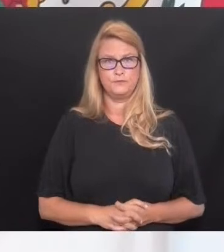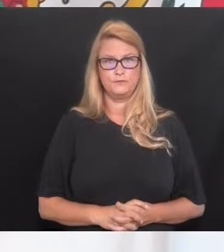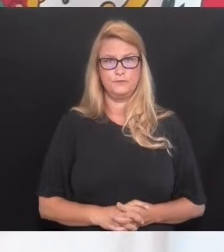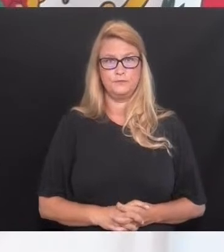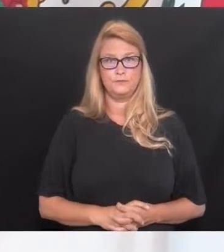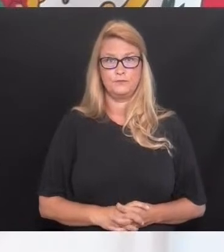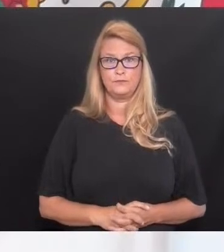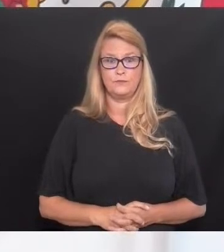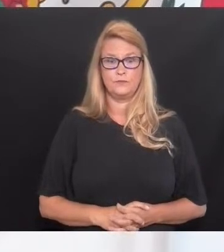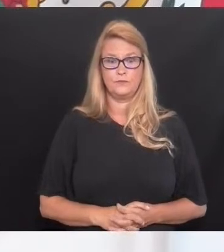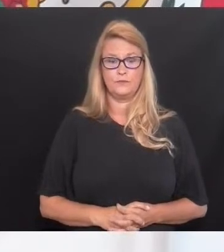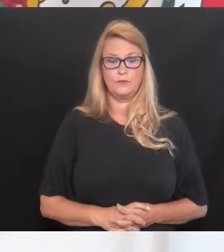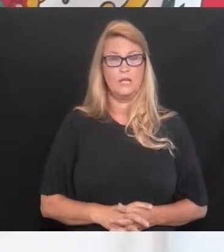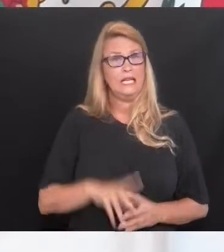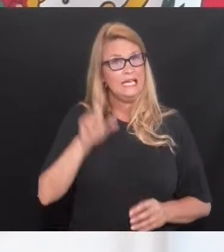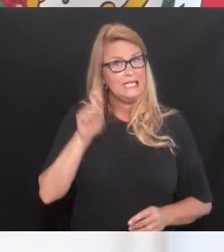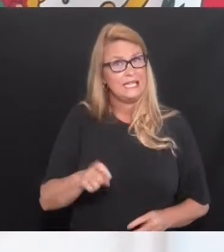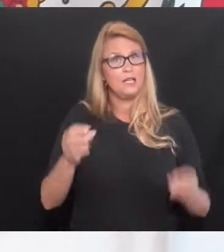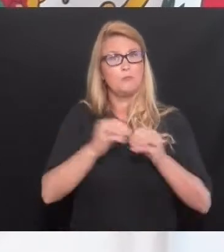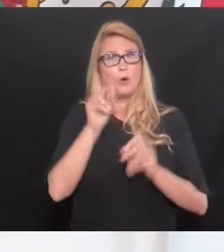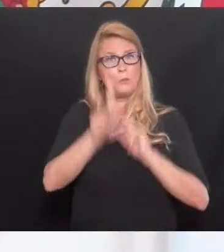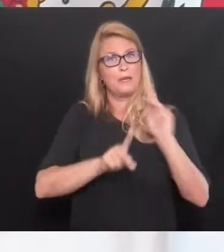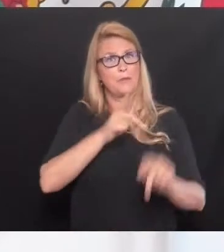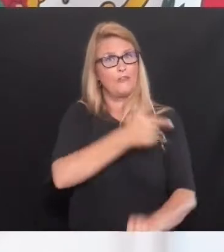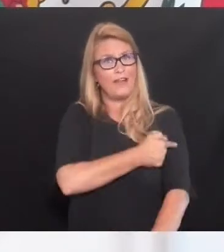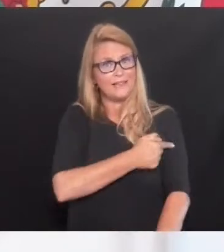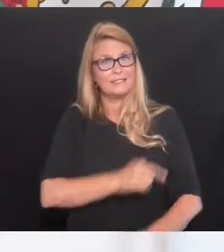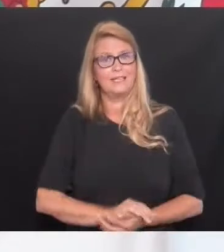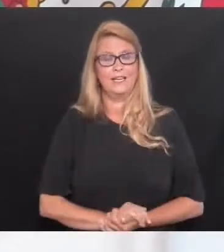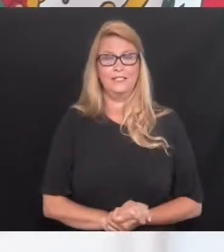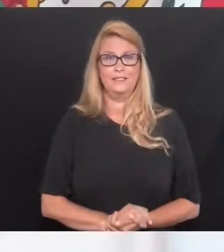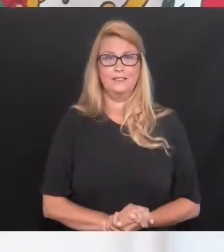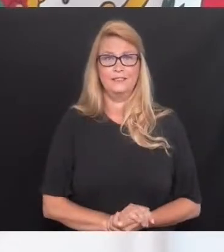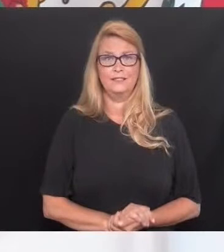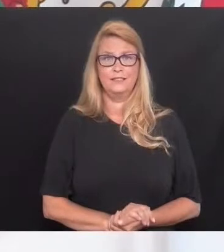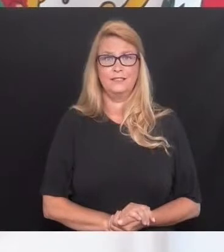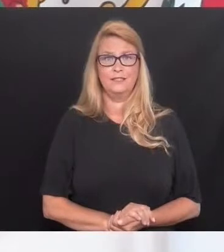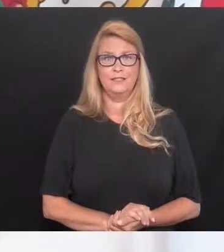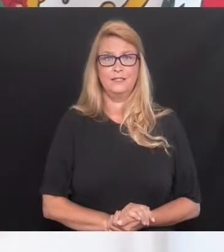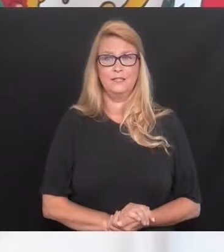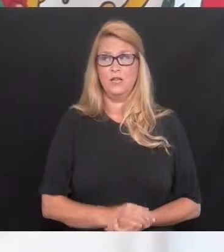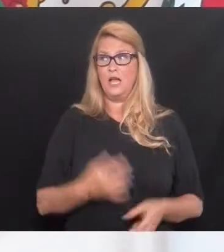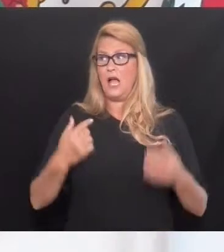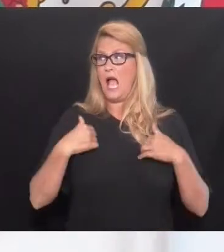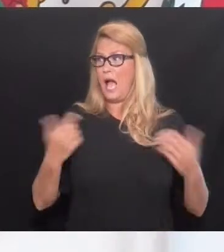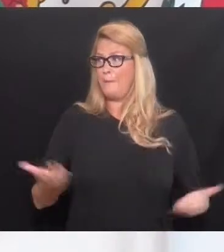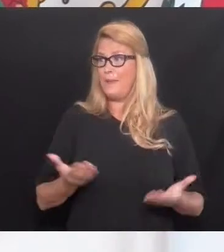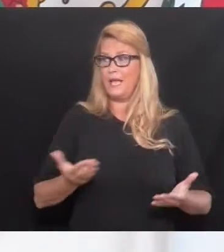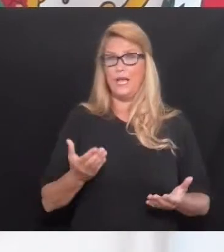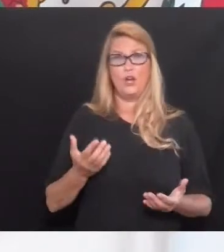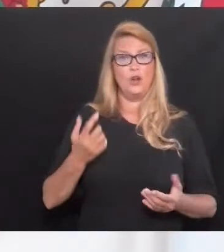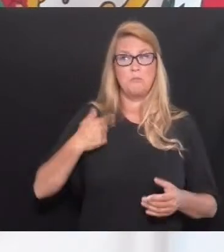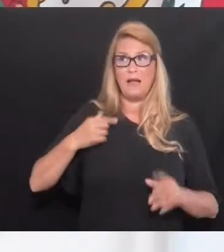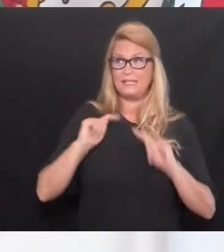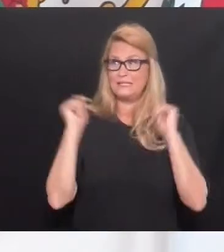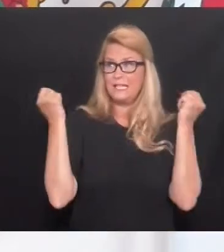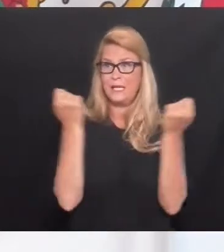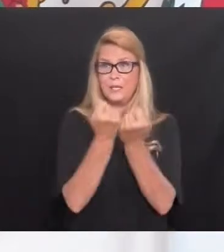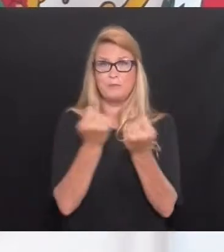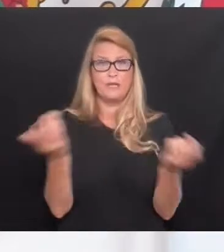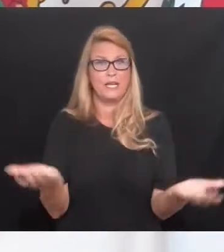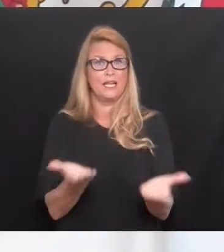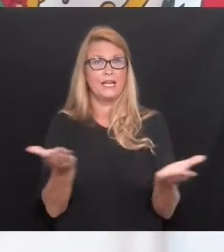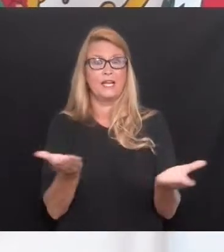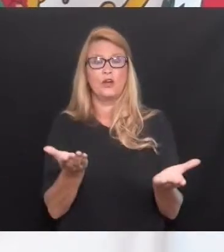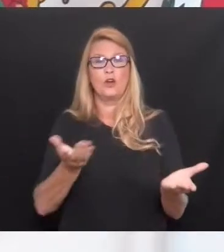we got to get people vaccinated. You know, I can sit here, General Hoyer can sit here, Clay Marsh can sit here, Dr. Marsh,